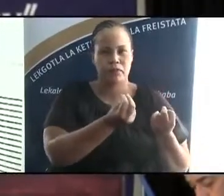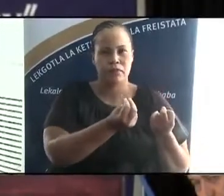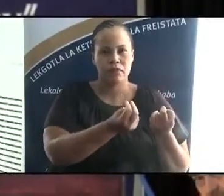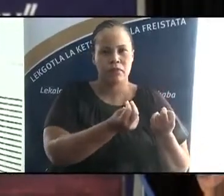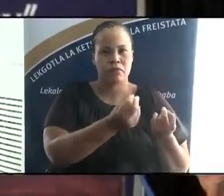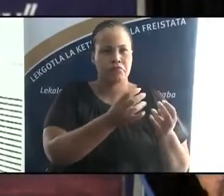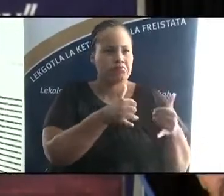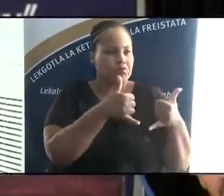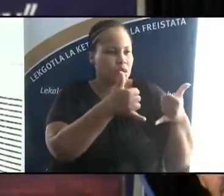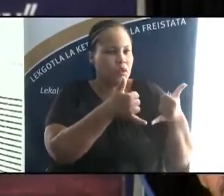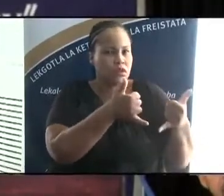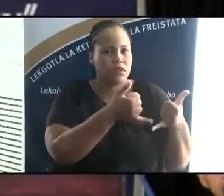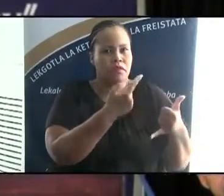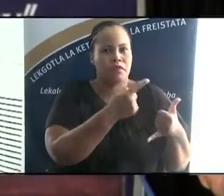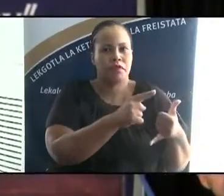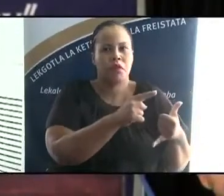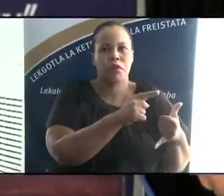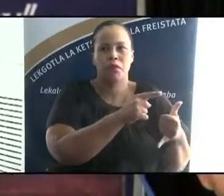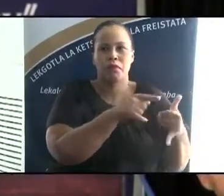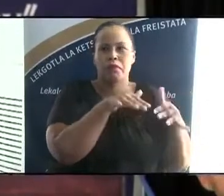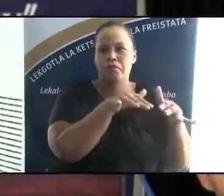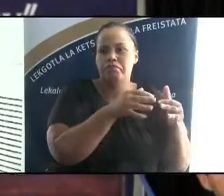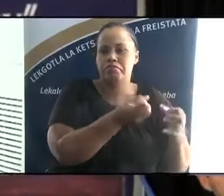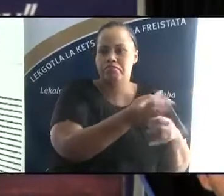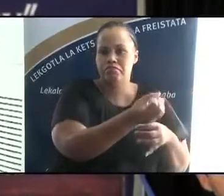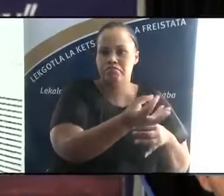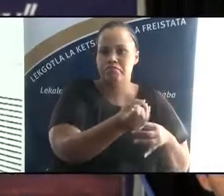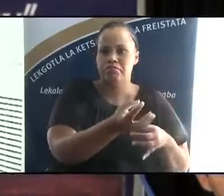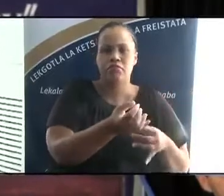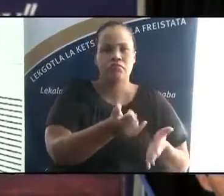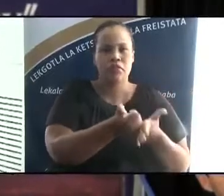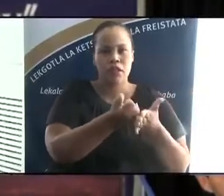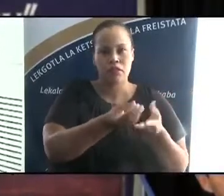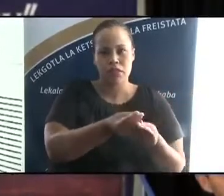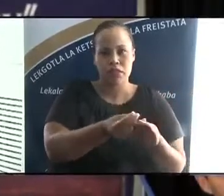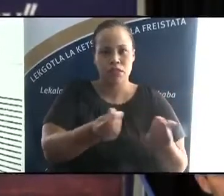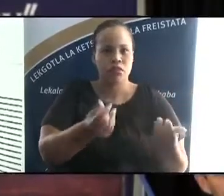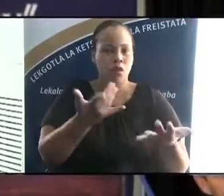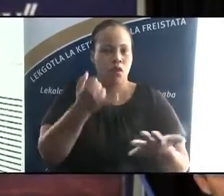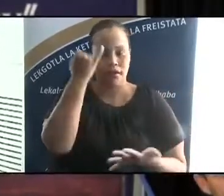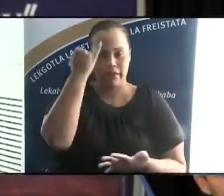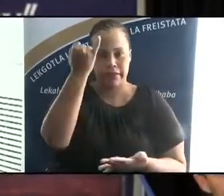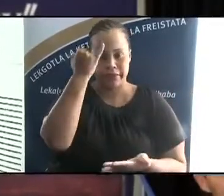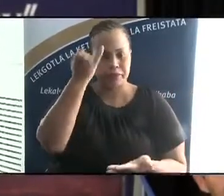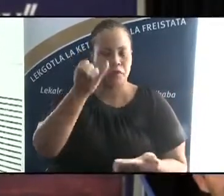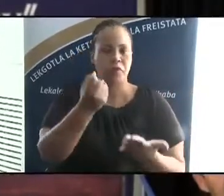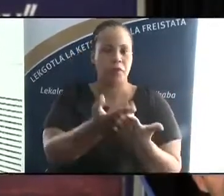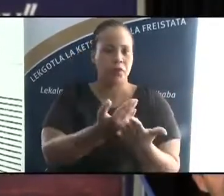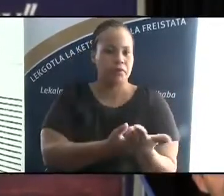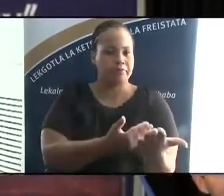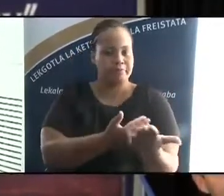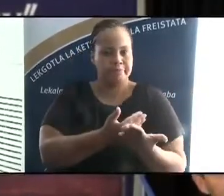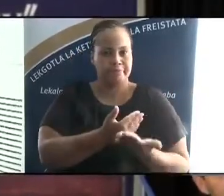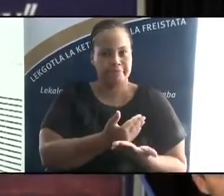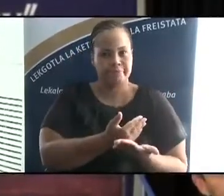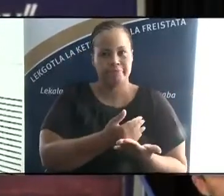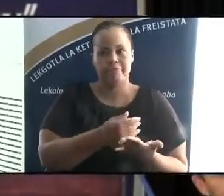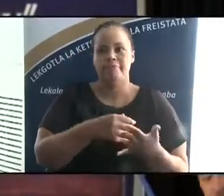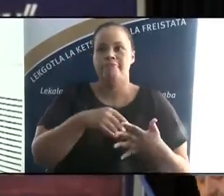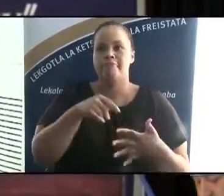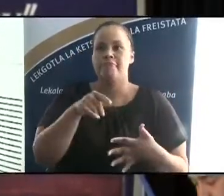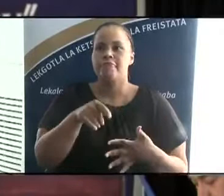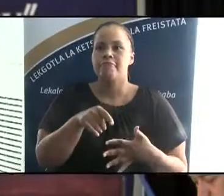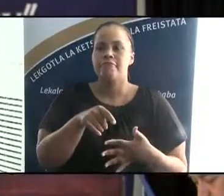while sticking to the regulatory prescripts in calling for solutions or proposals. The conditional grants